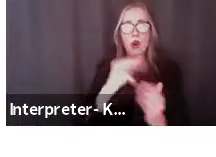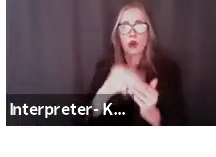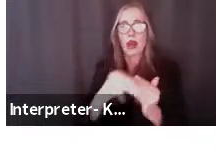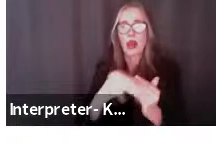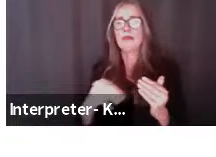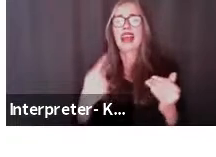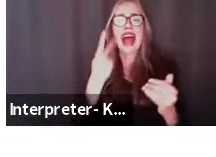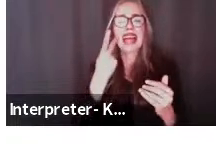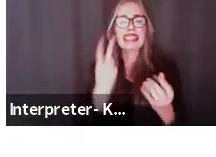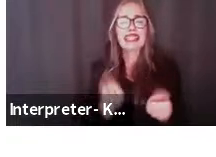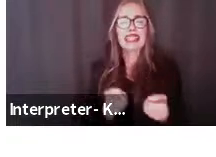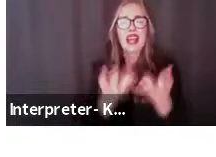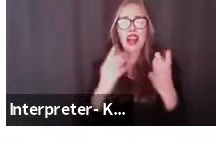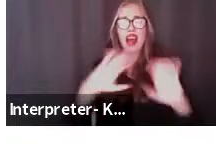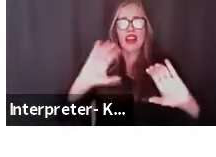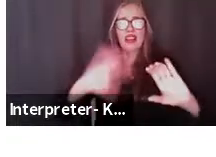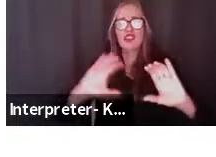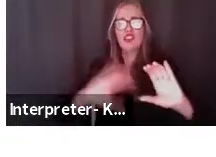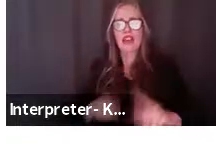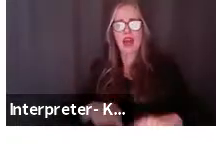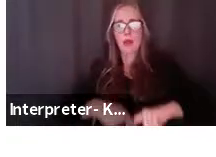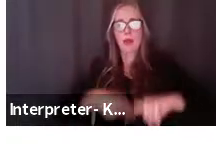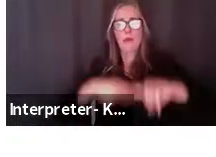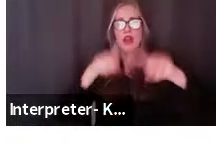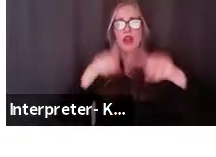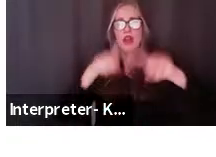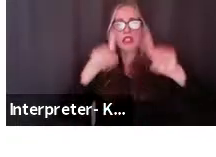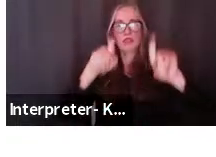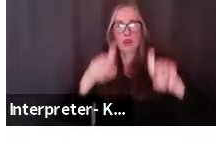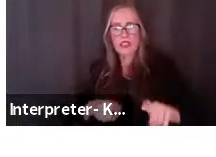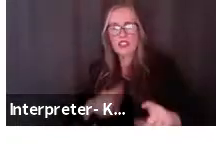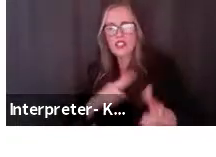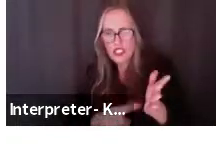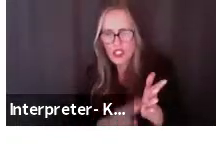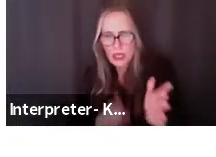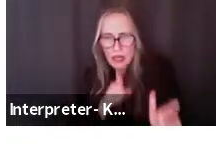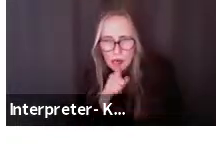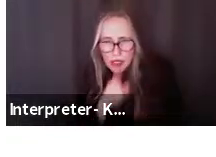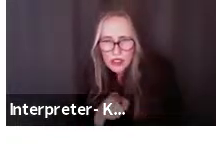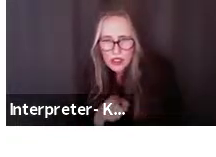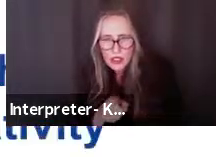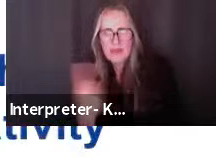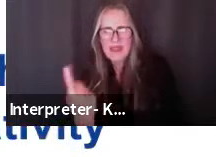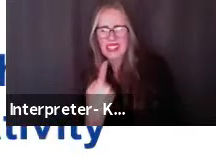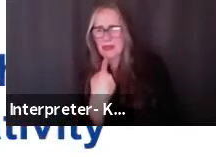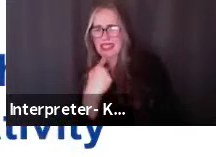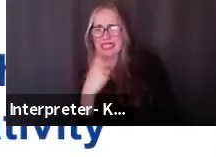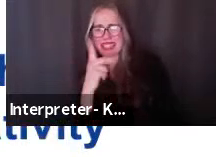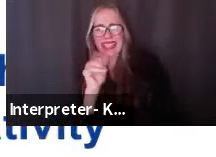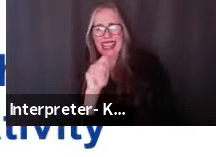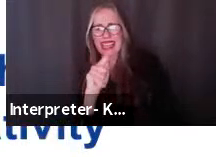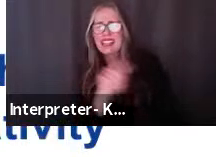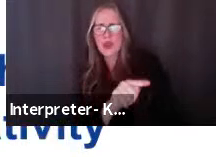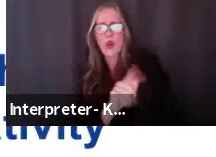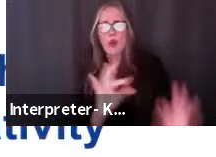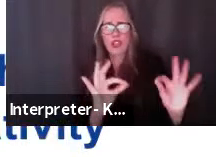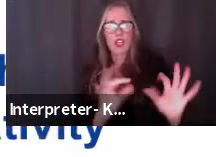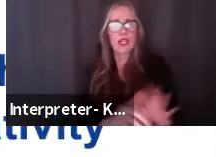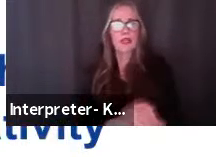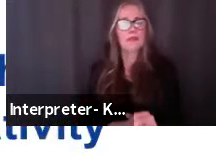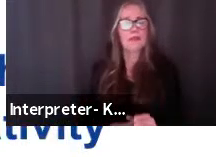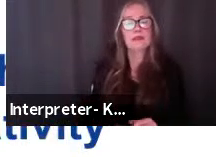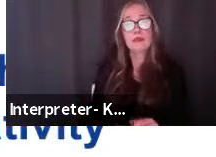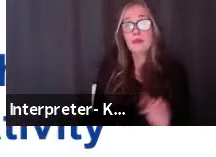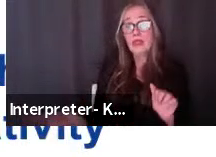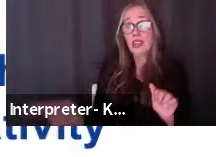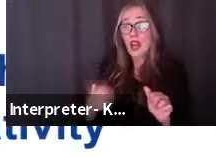sorry juan we're good oh no i just want to make sure i'm good to go um so so for